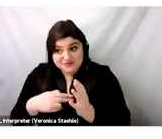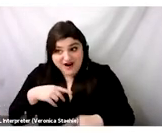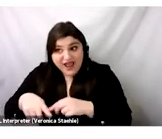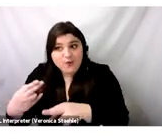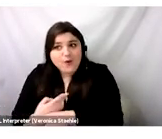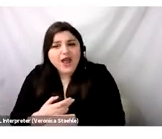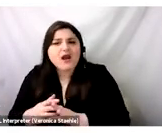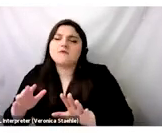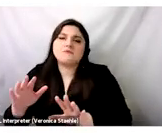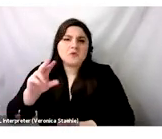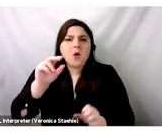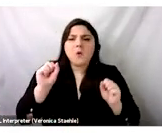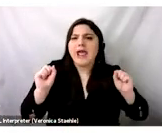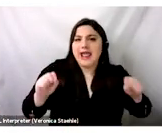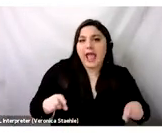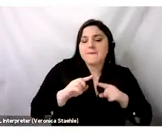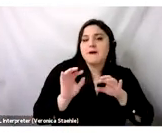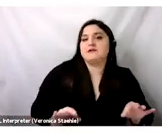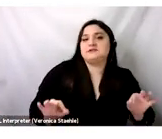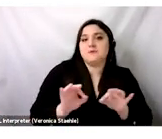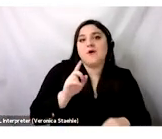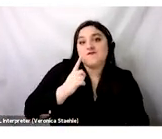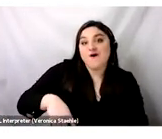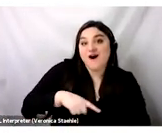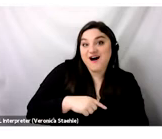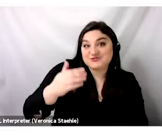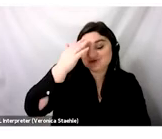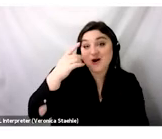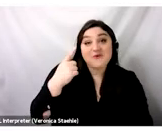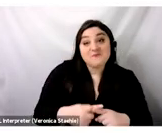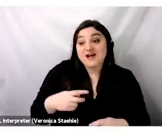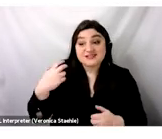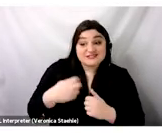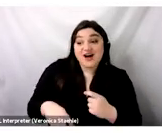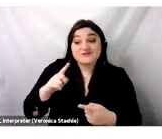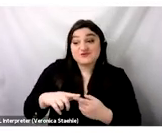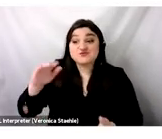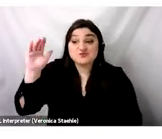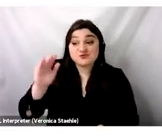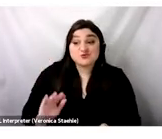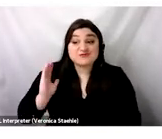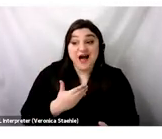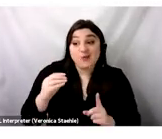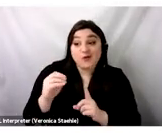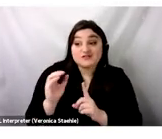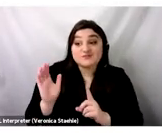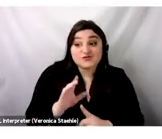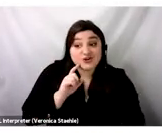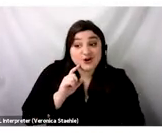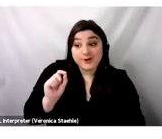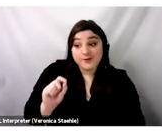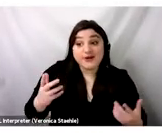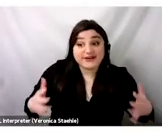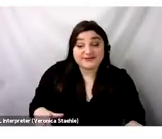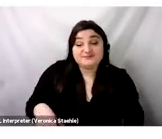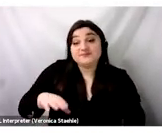And in terms of action, it's difficult to minimize our exposure. I think that's just a simply put, if microplastics are everywhere,